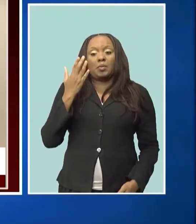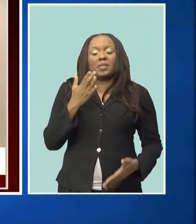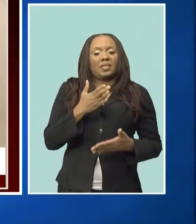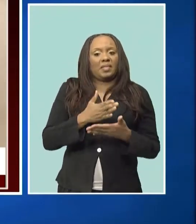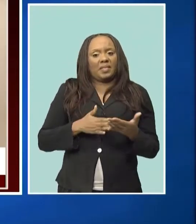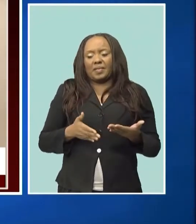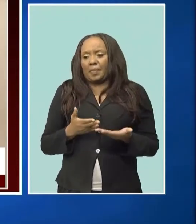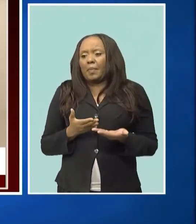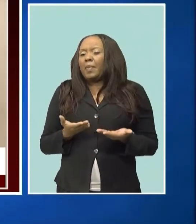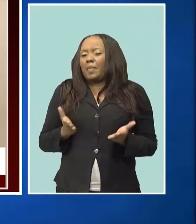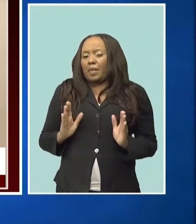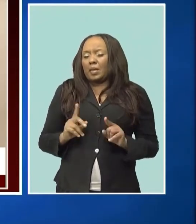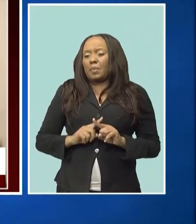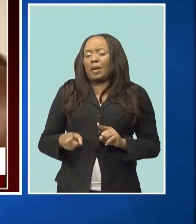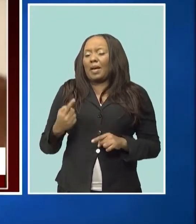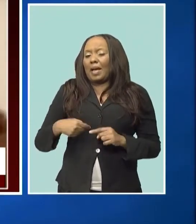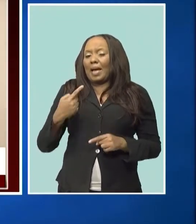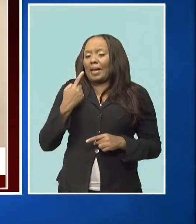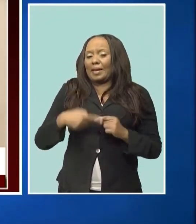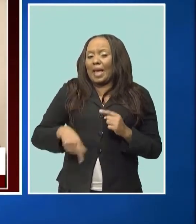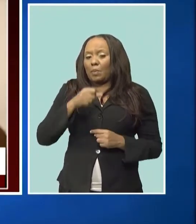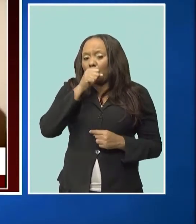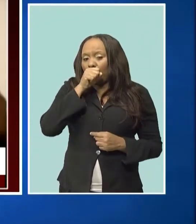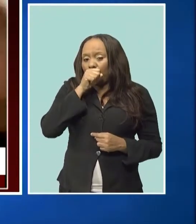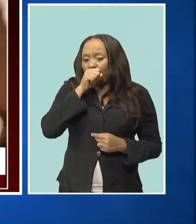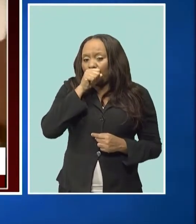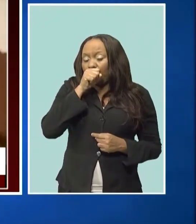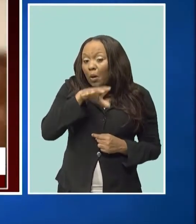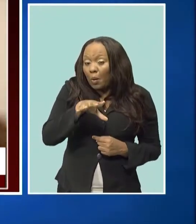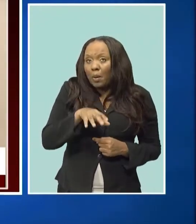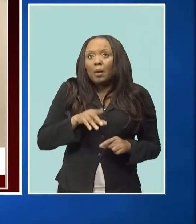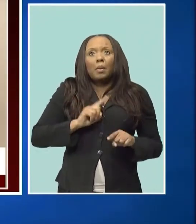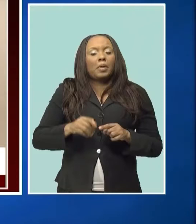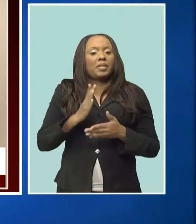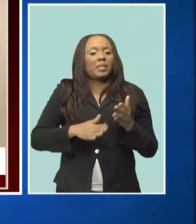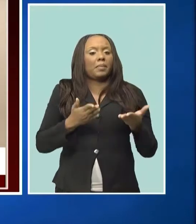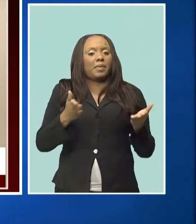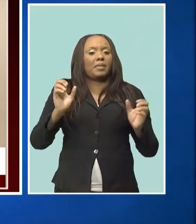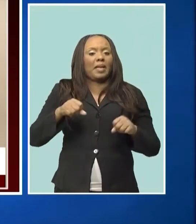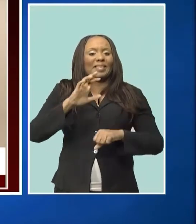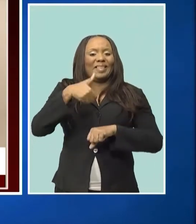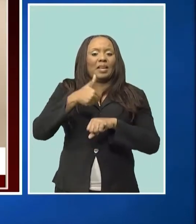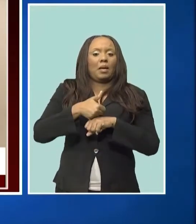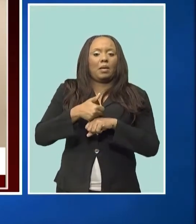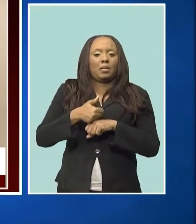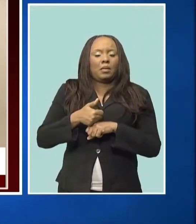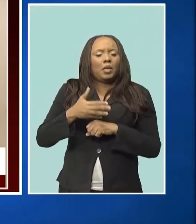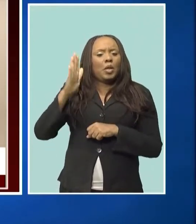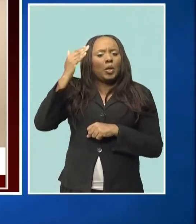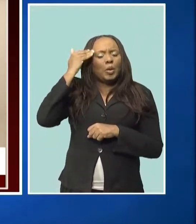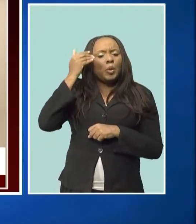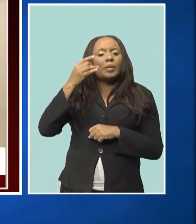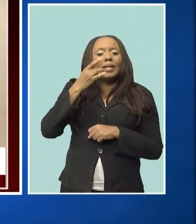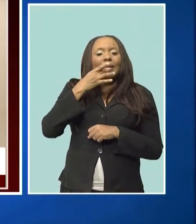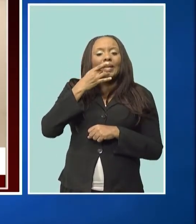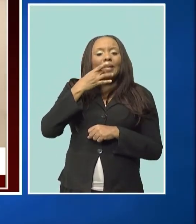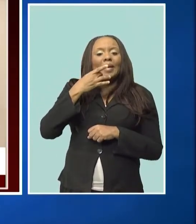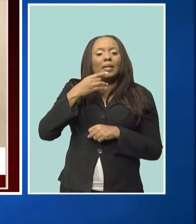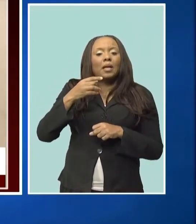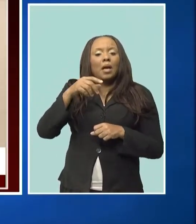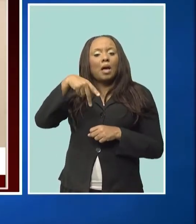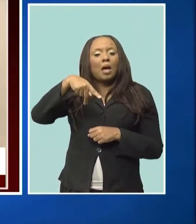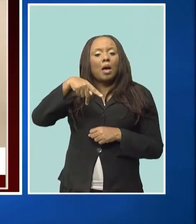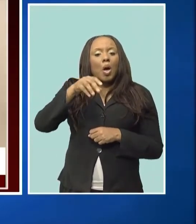can't talk about all, but there are things that we can install on the light poles and so on besides cameras that can actually